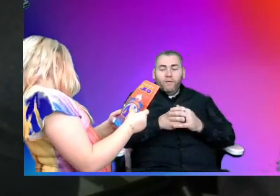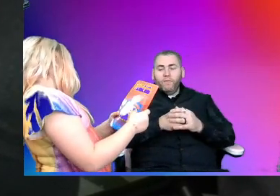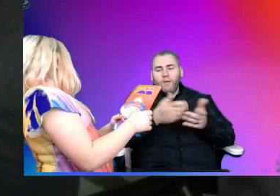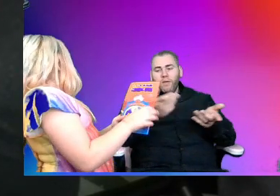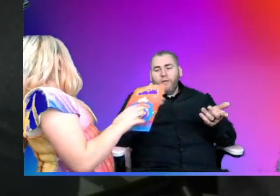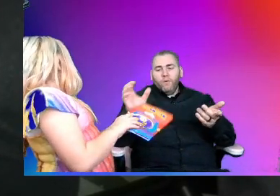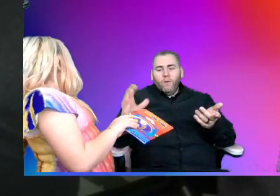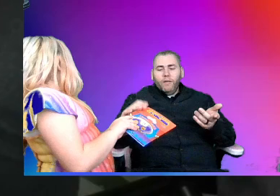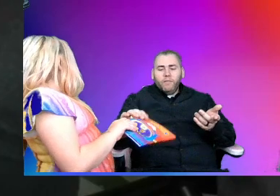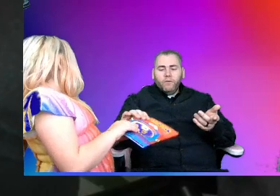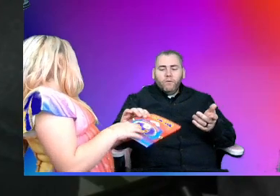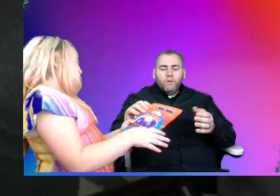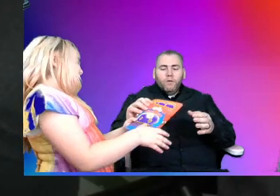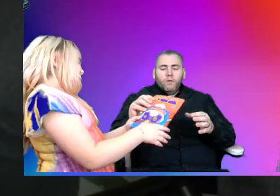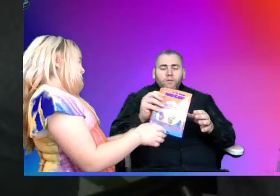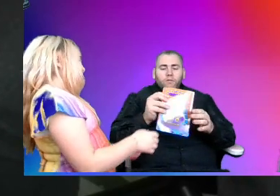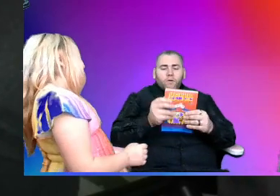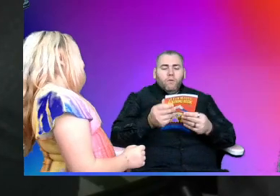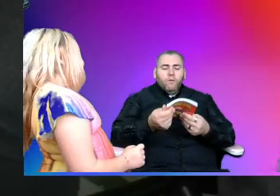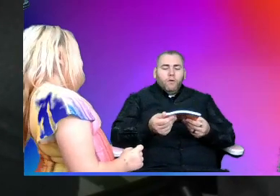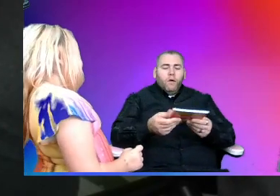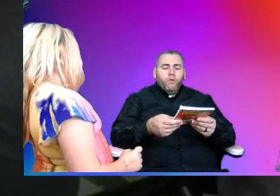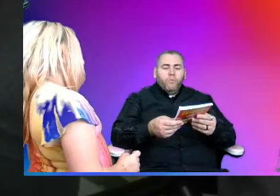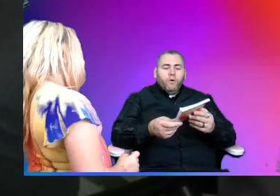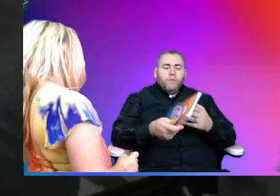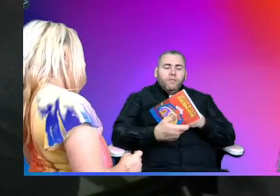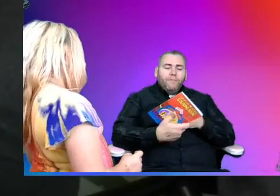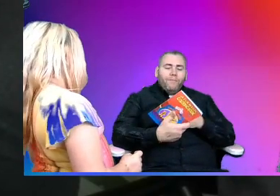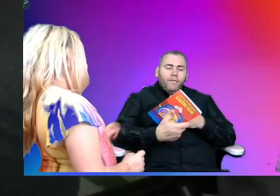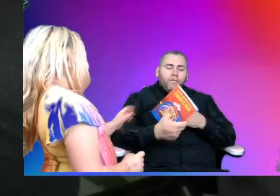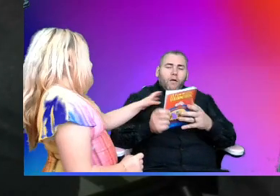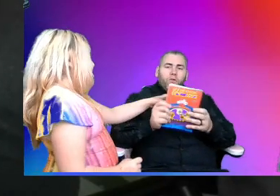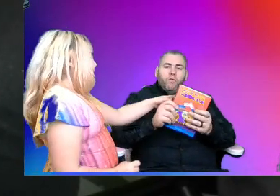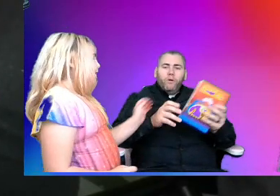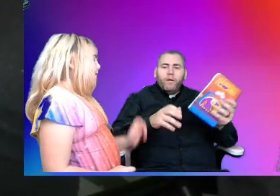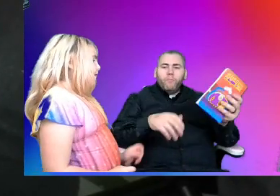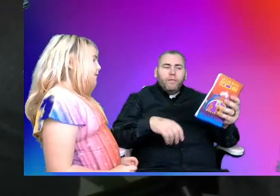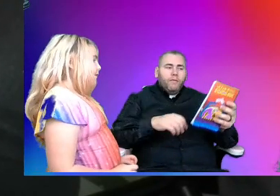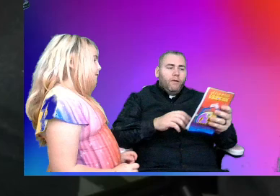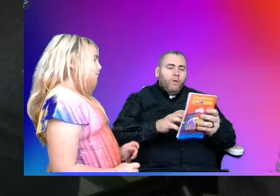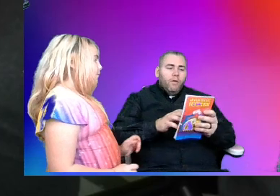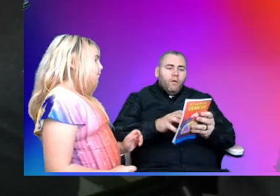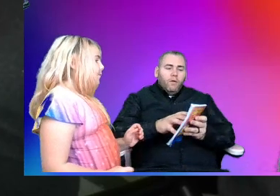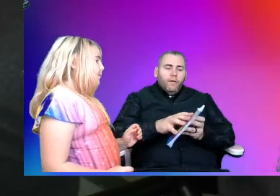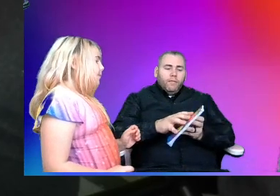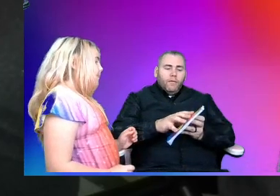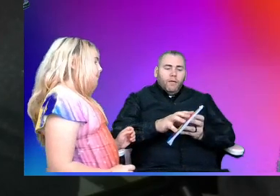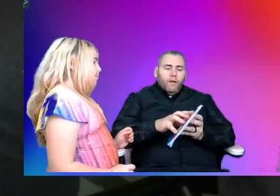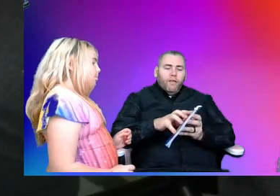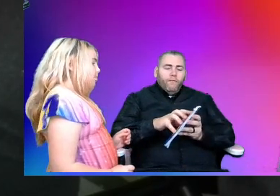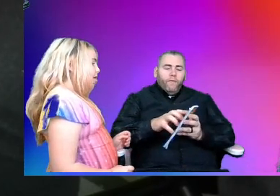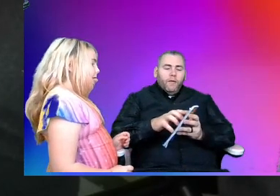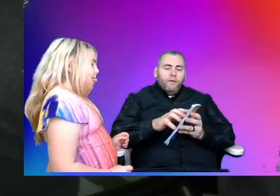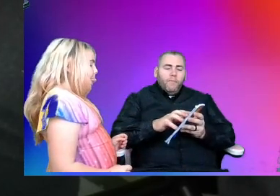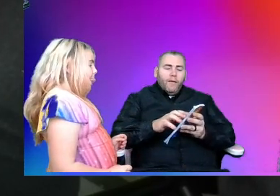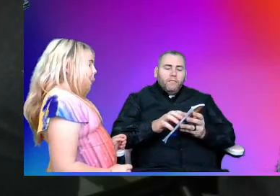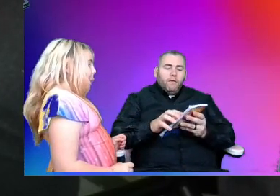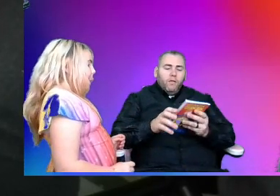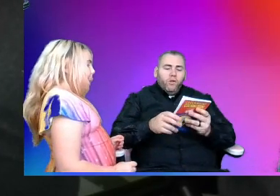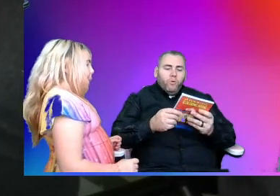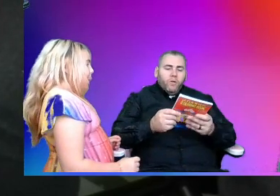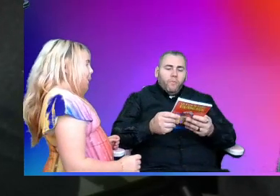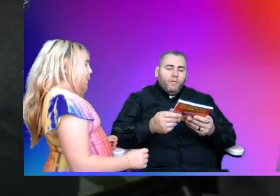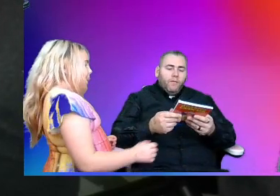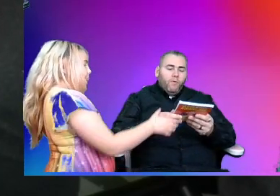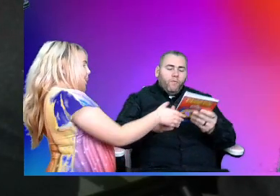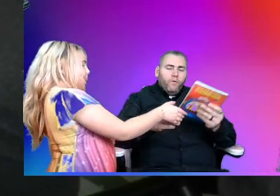everything, but if you want to. So, coloring book. This is a magic coloring book. I picked it up. It's a fun magic